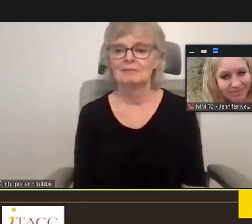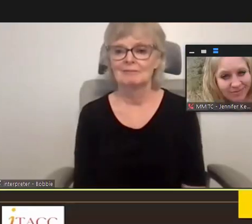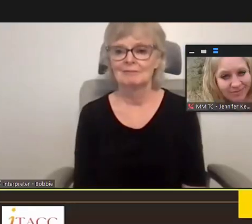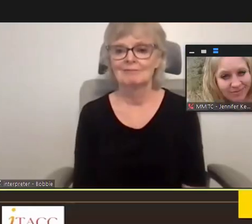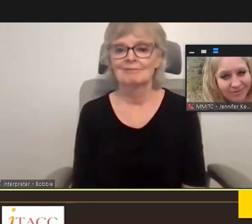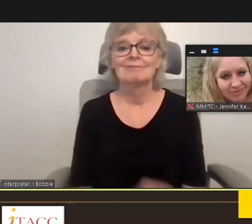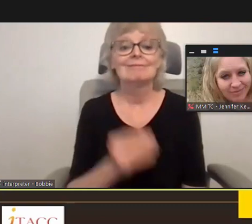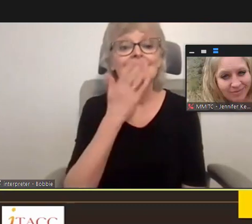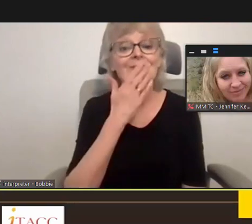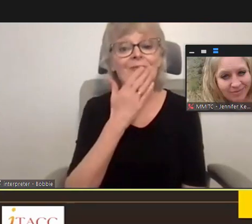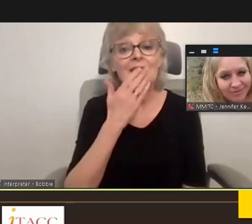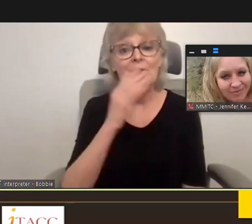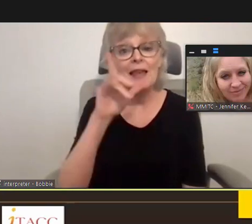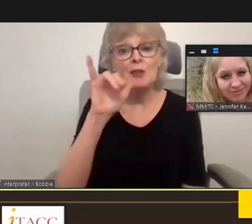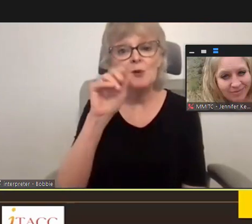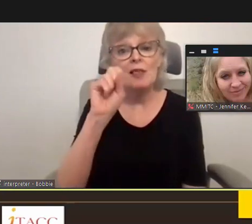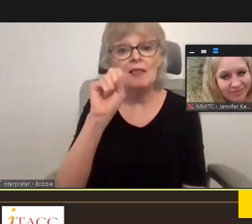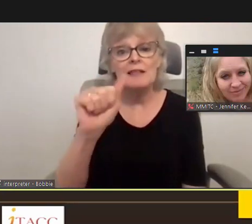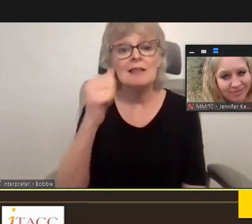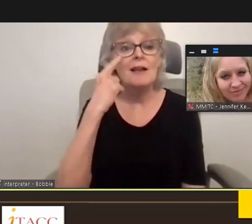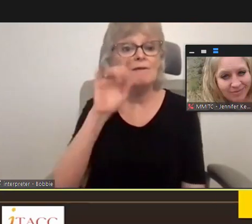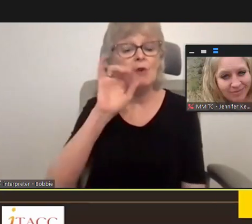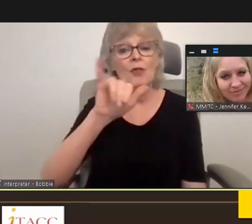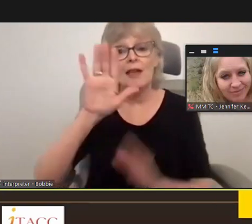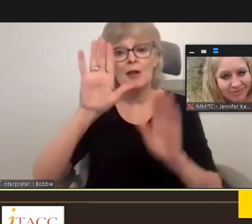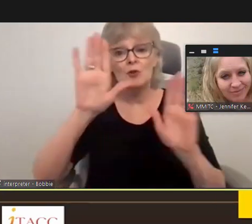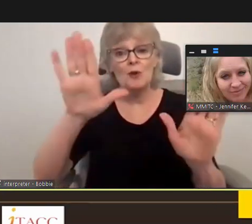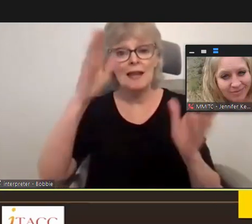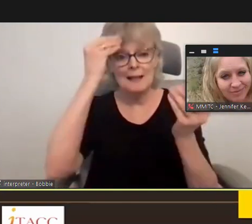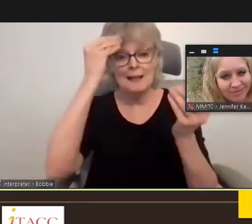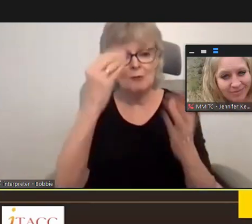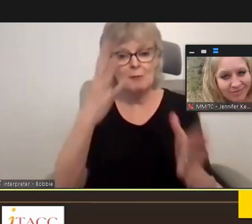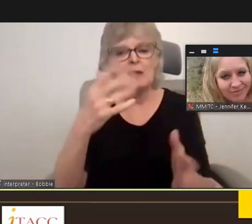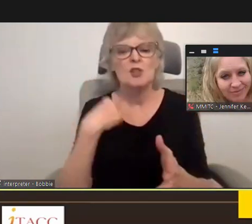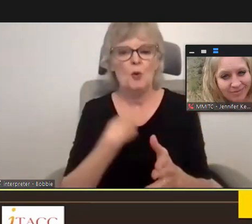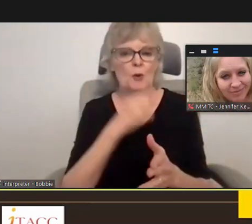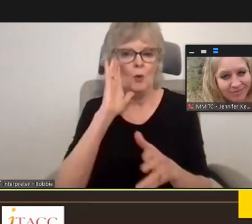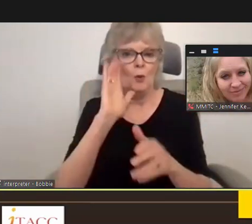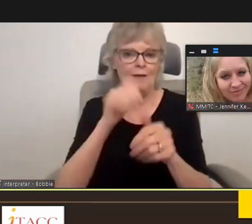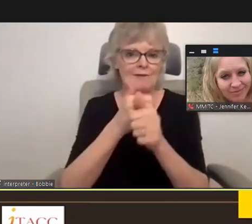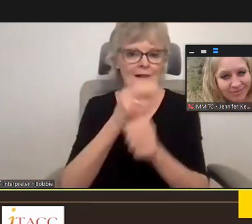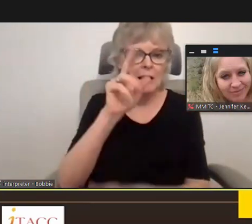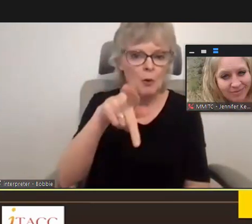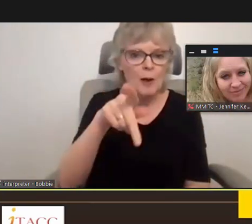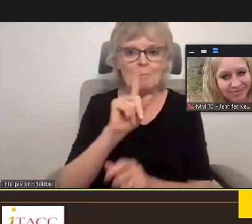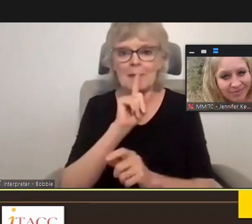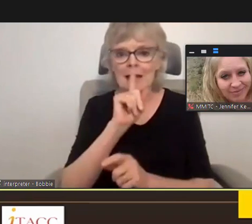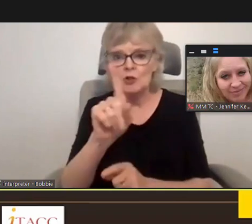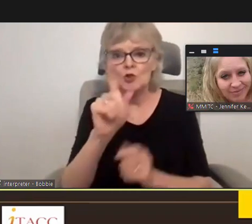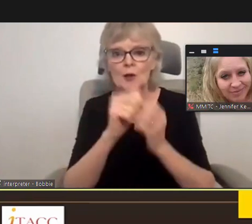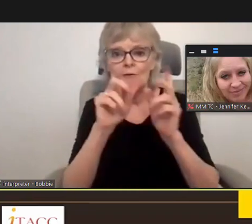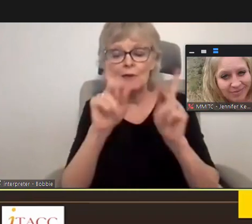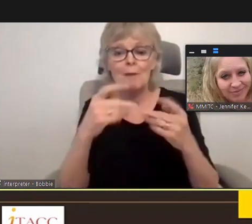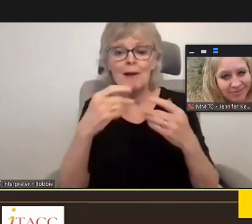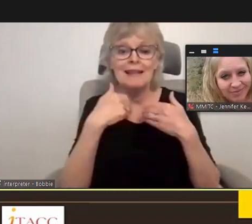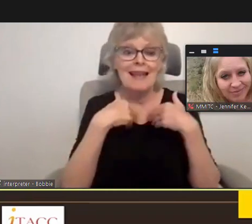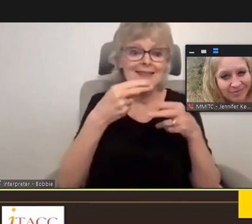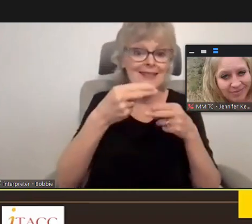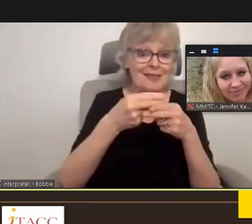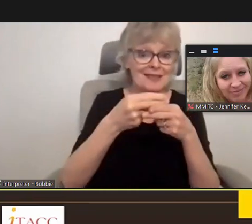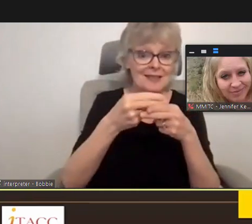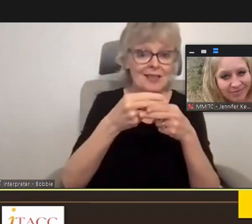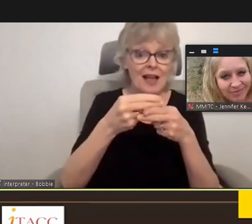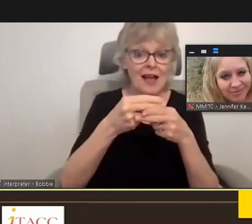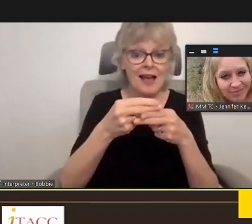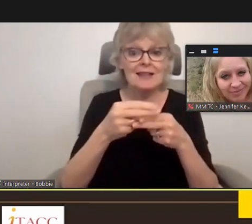Thanks so much, Lisa, for all that great information. We will be, of course, following up with that and making sure that everyone has the slides